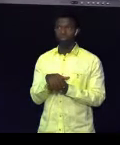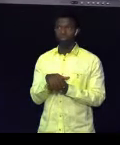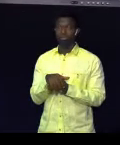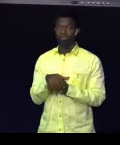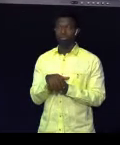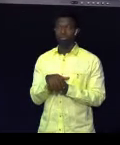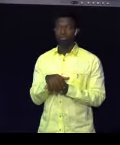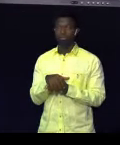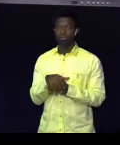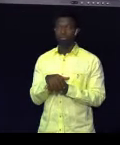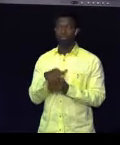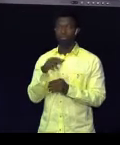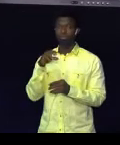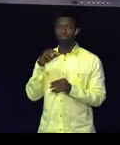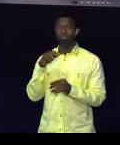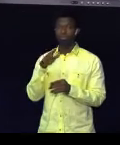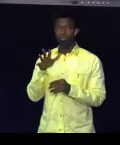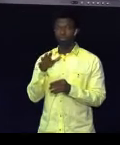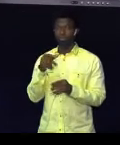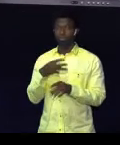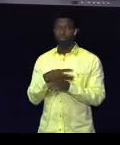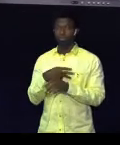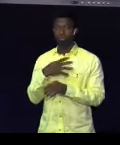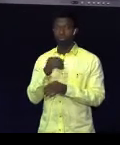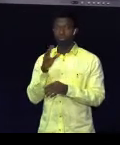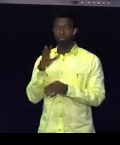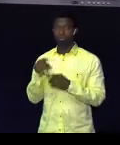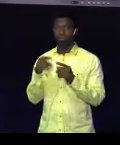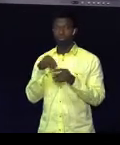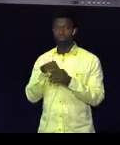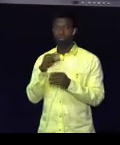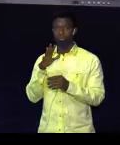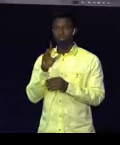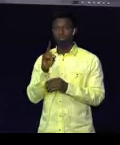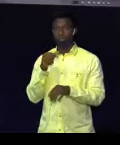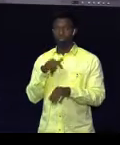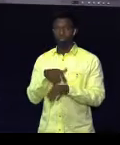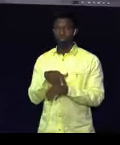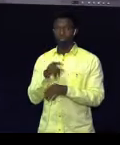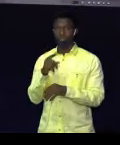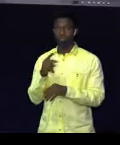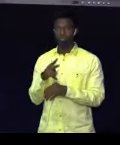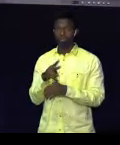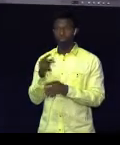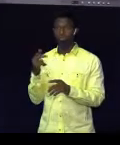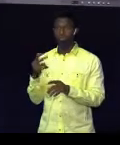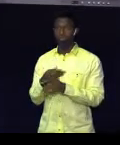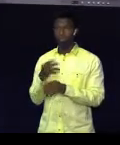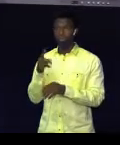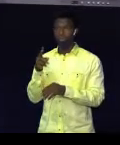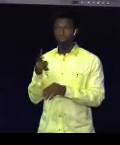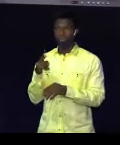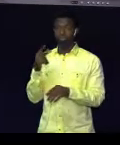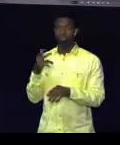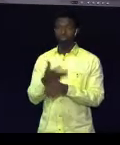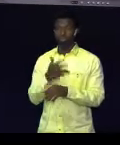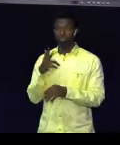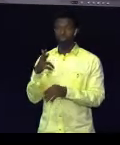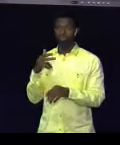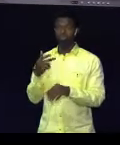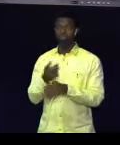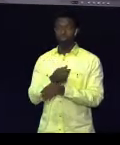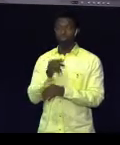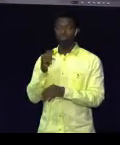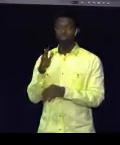is a factor then, because 3 is a factor of 6. 3 goes in 15 5, and 5 goes in 5 1. So you have 2 times 2 times 2 times 3